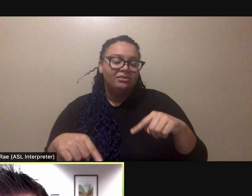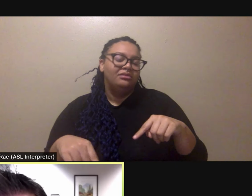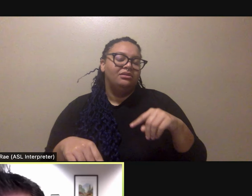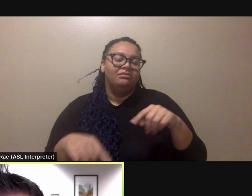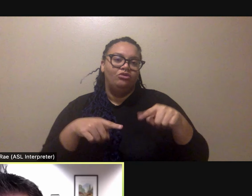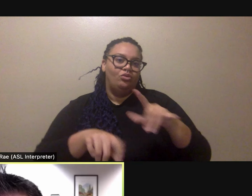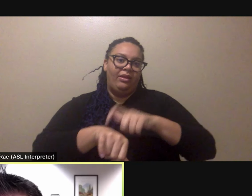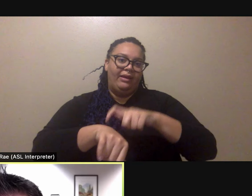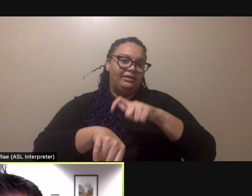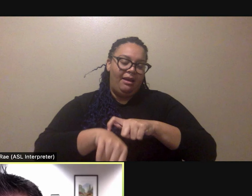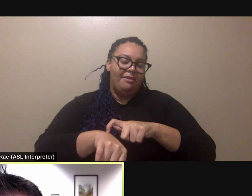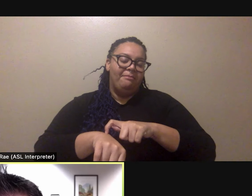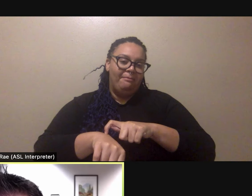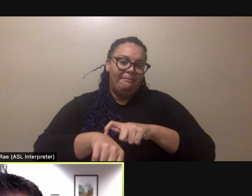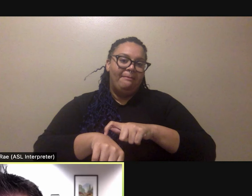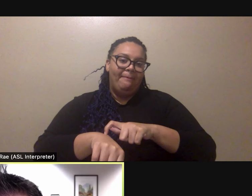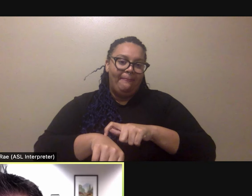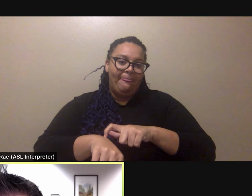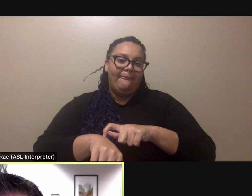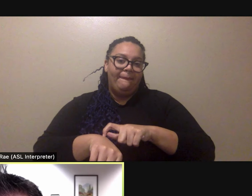centuries.